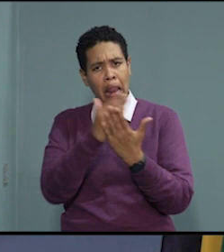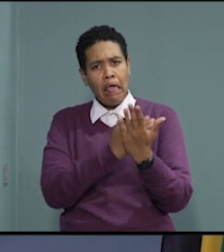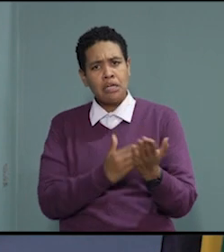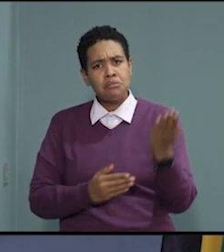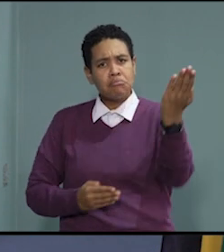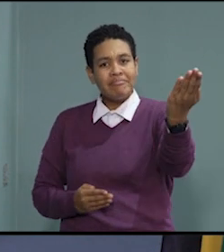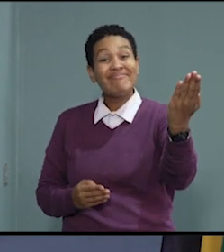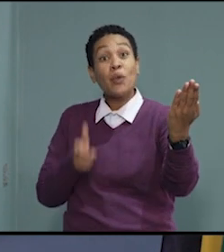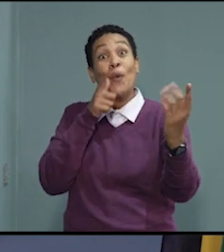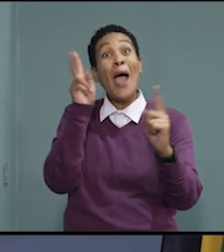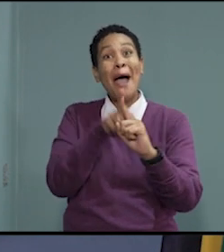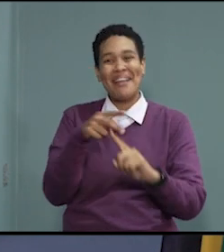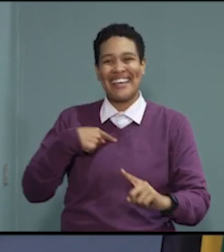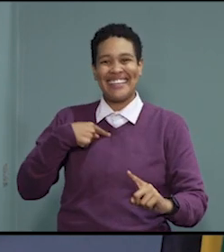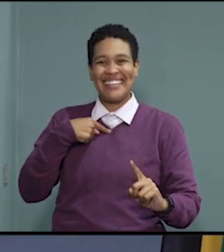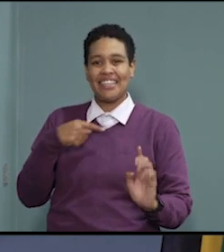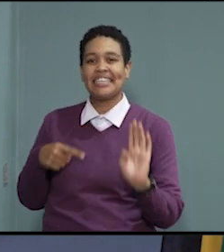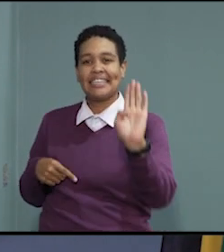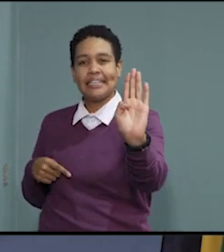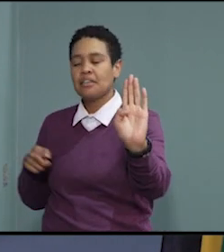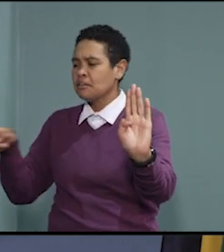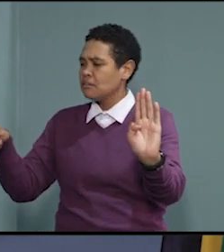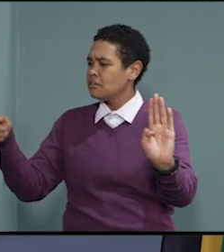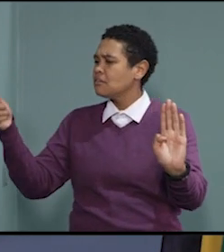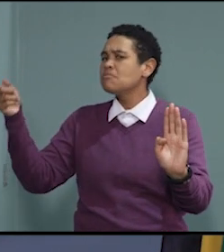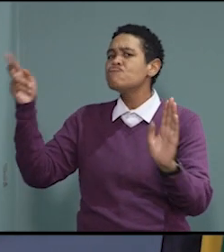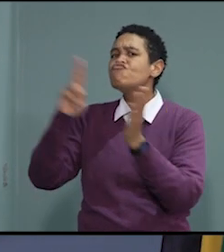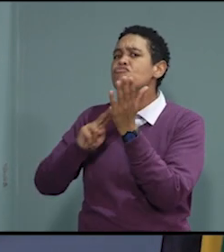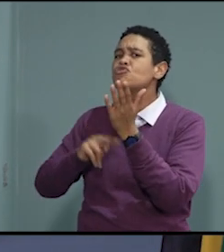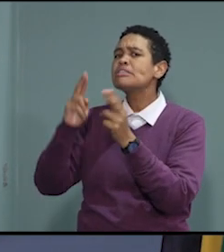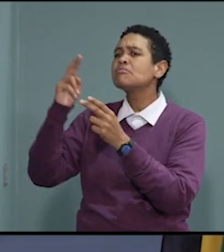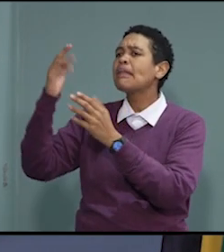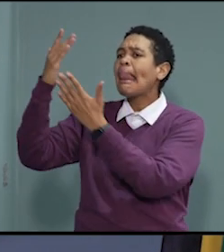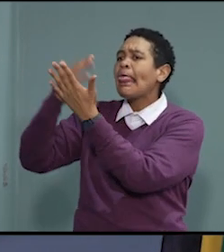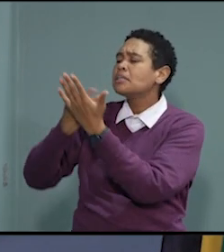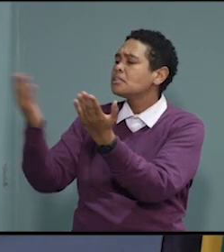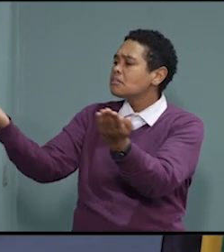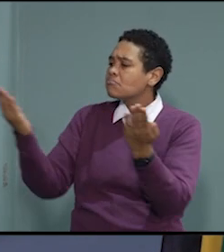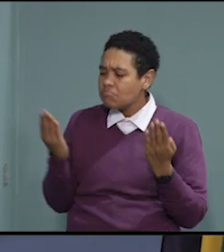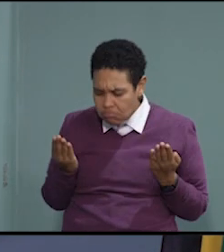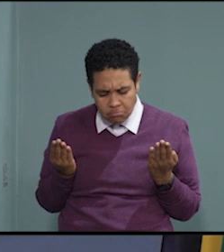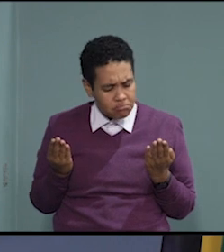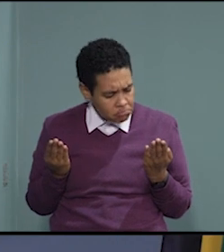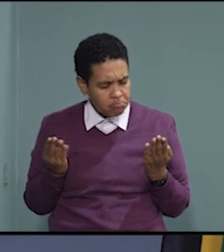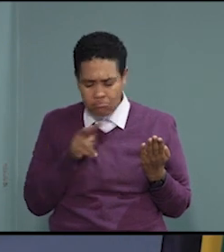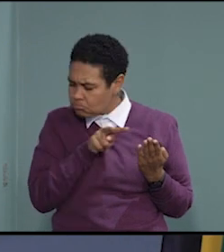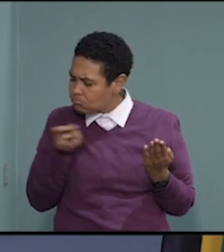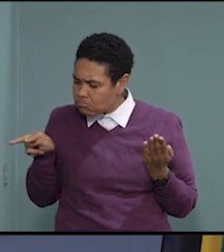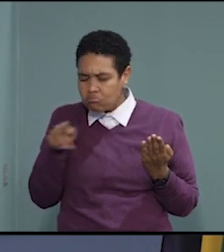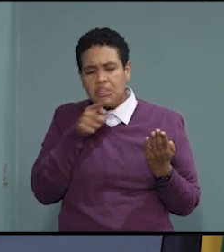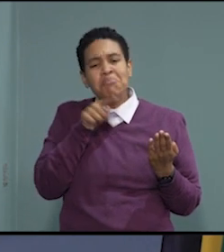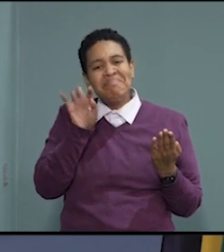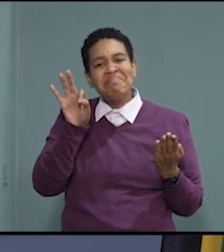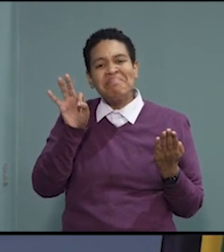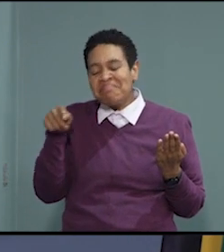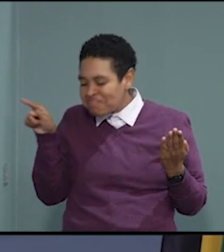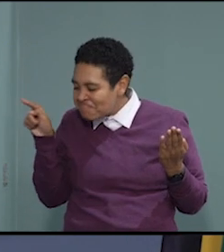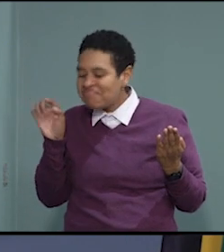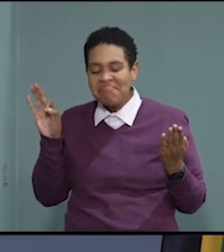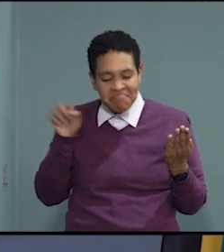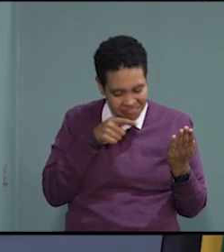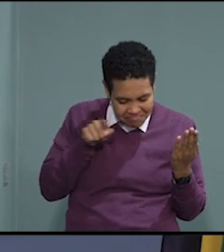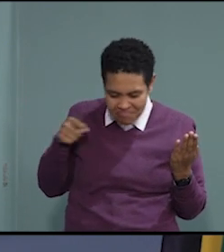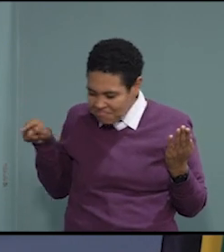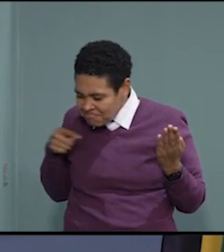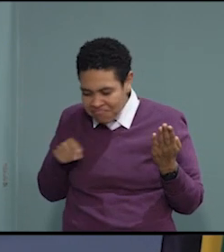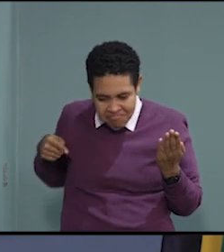for the general grant and the TRN that appears on those lists provided by